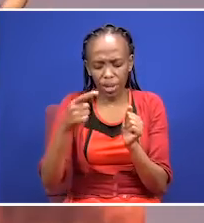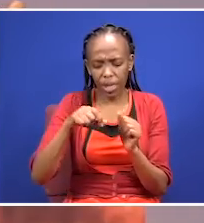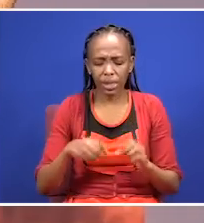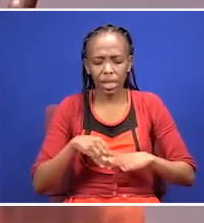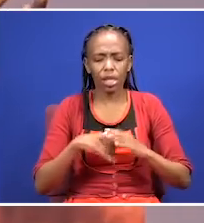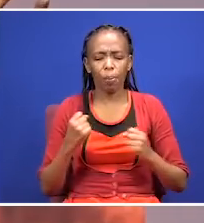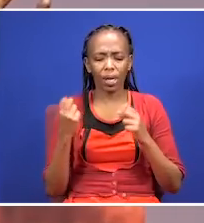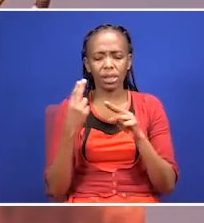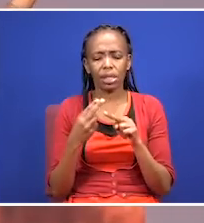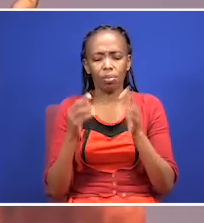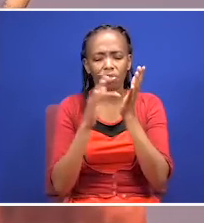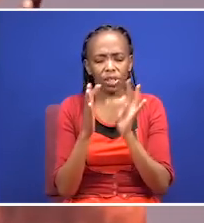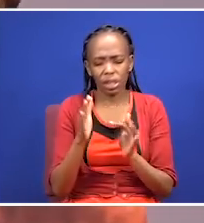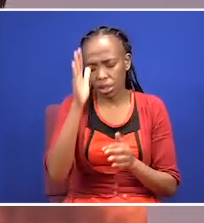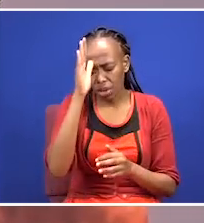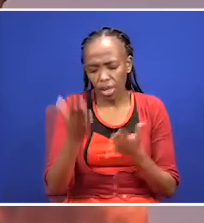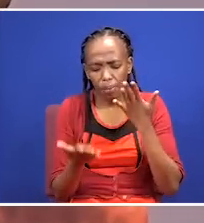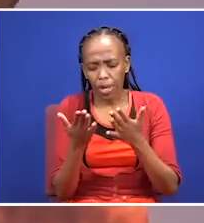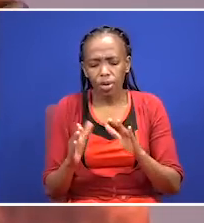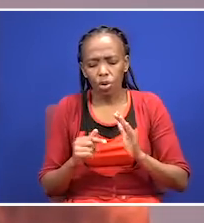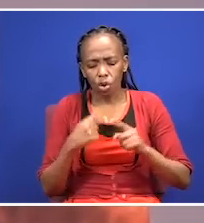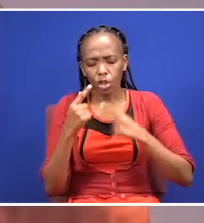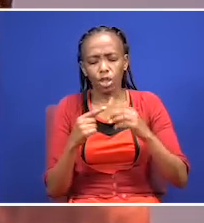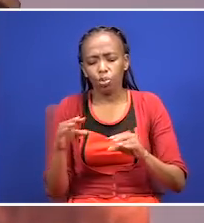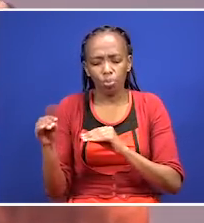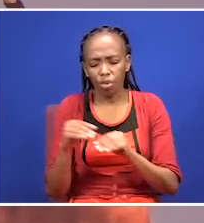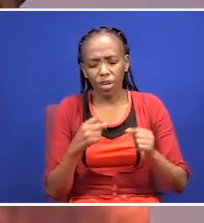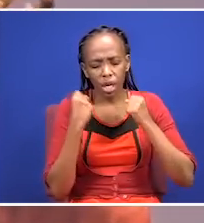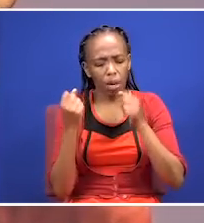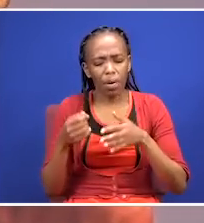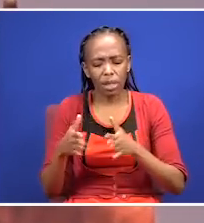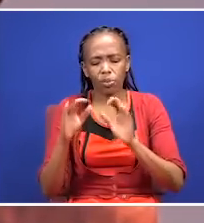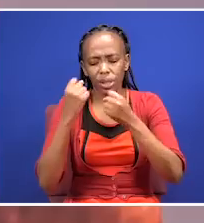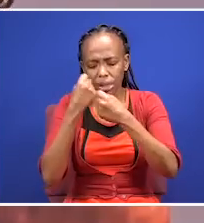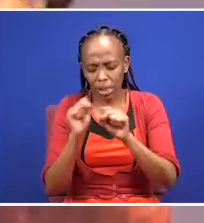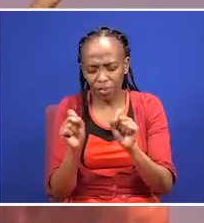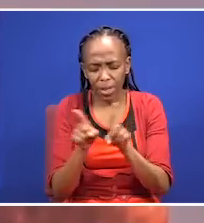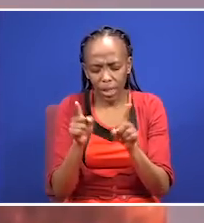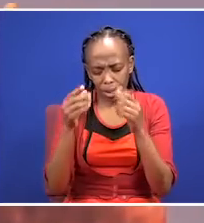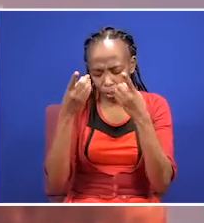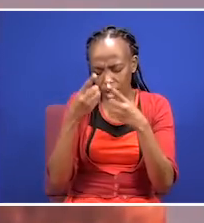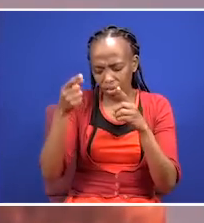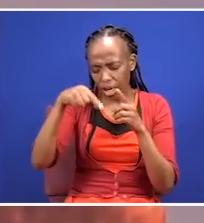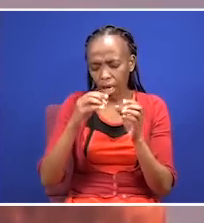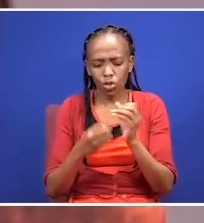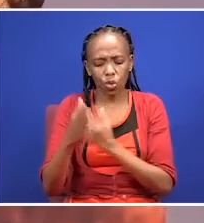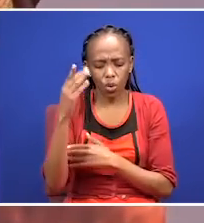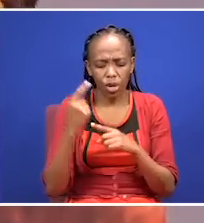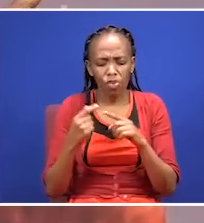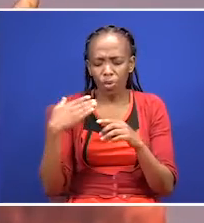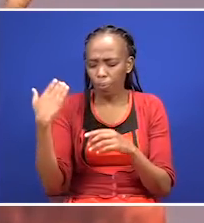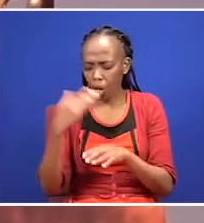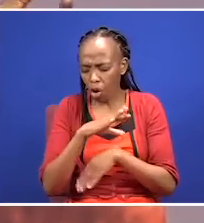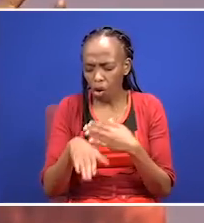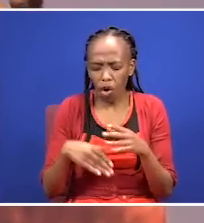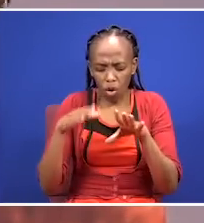the mighty name of jesus father may you continue moving in a mighty way saving and delivering us oh god from every